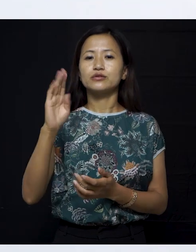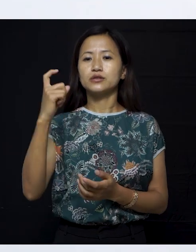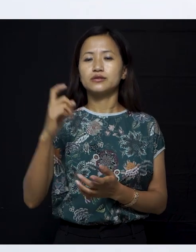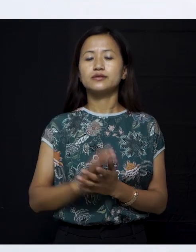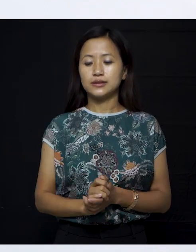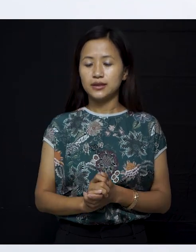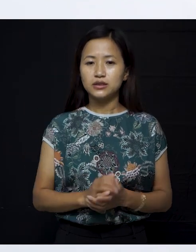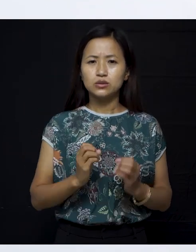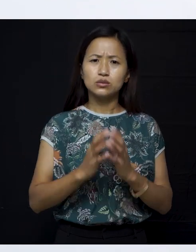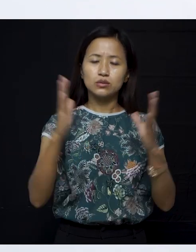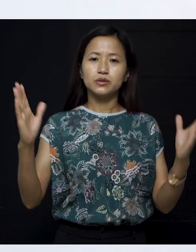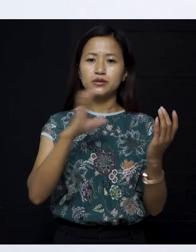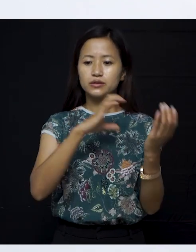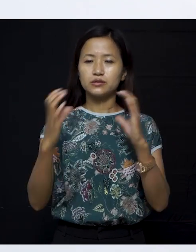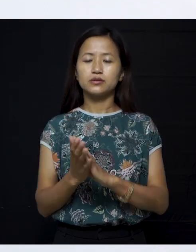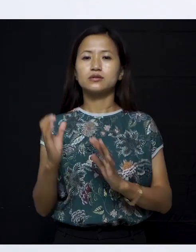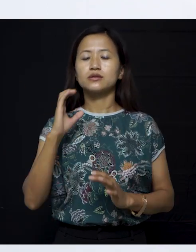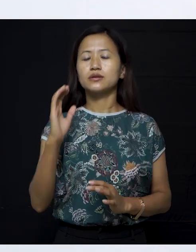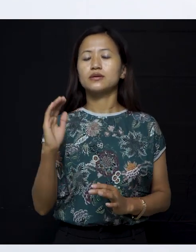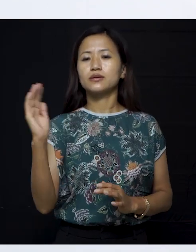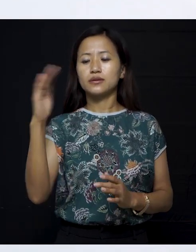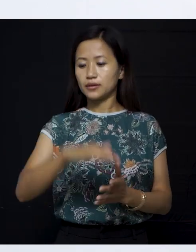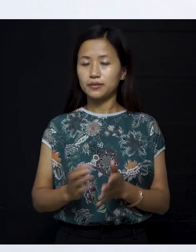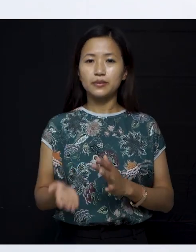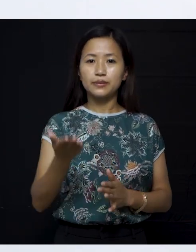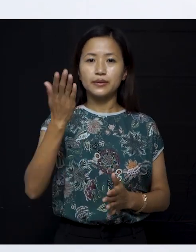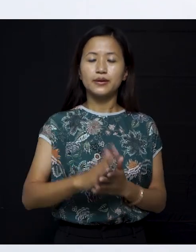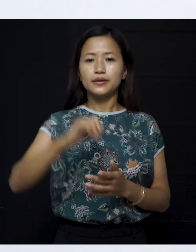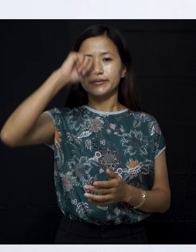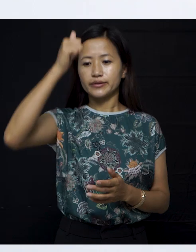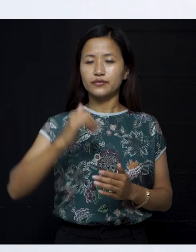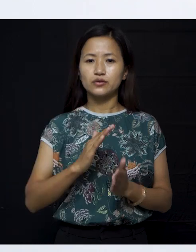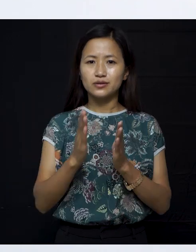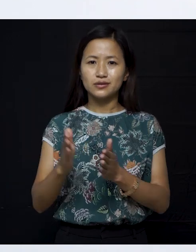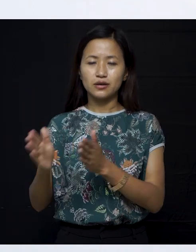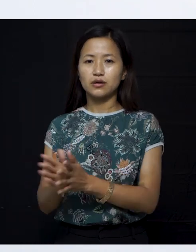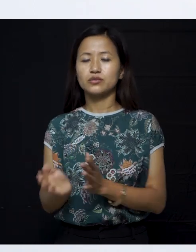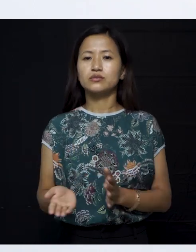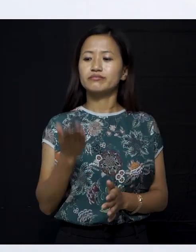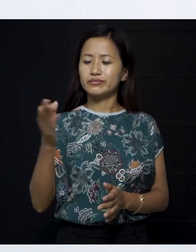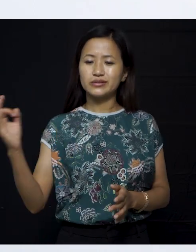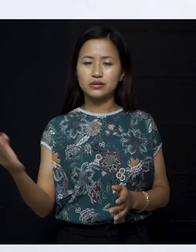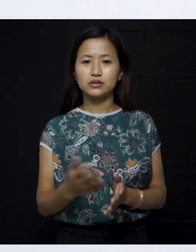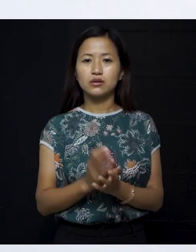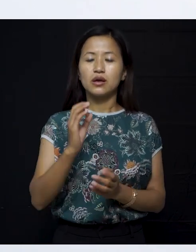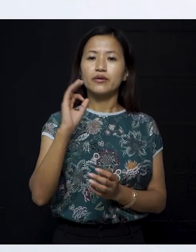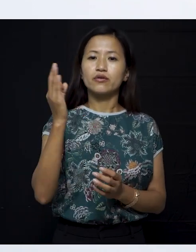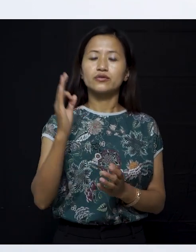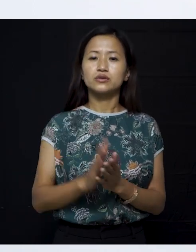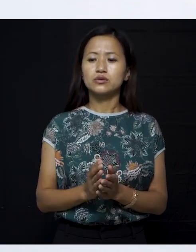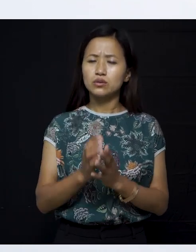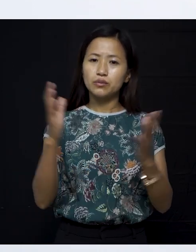day, so many changes came up, and also India had to set up so many new offices as well as so many